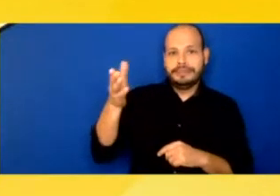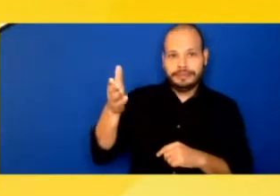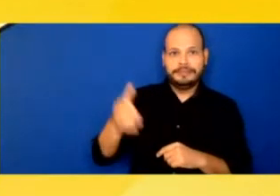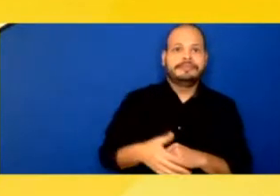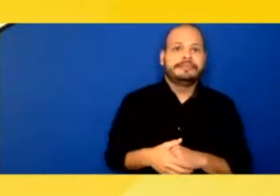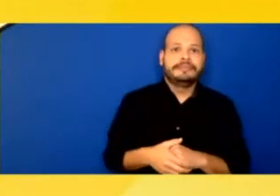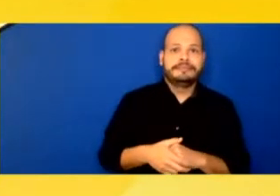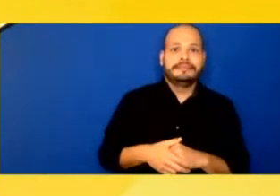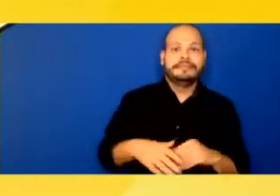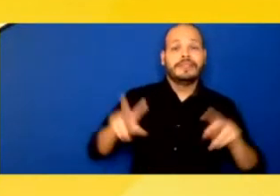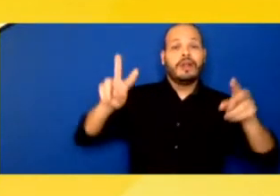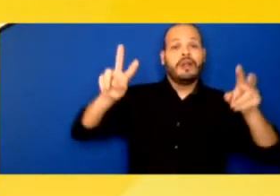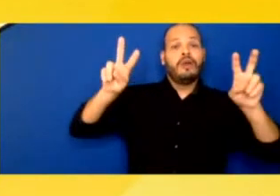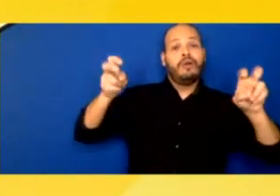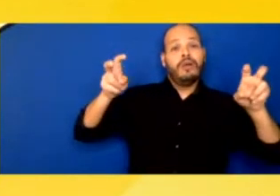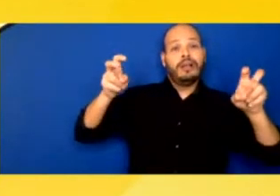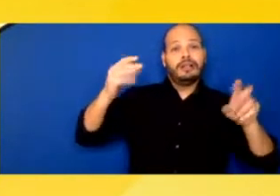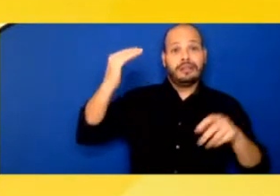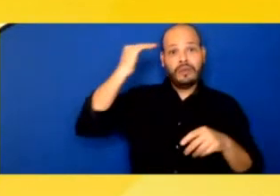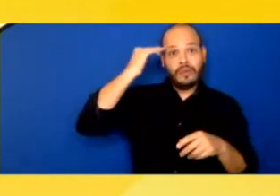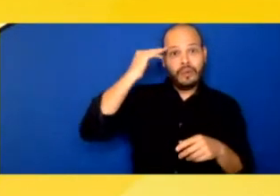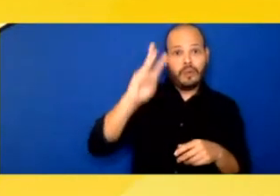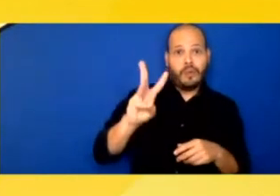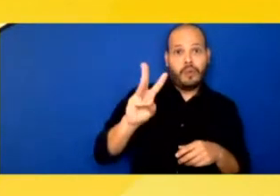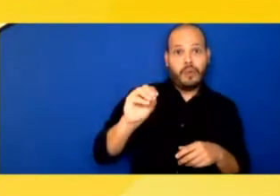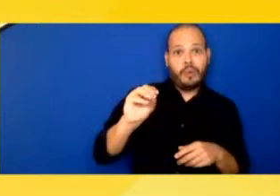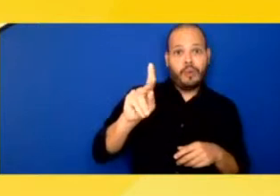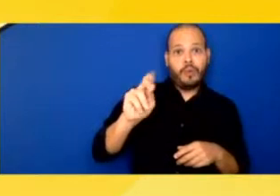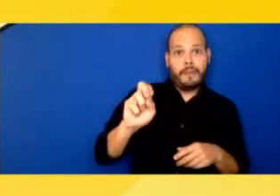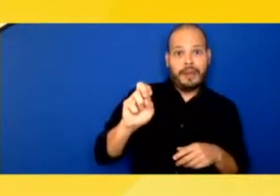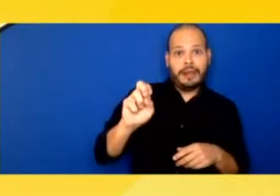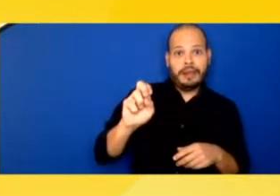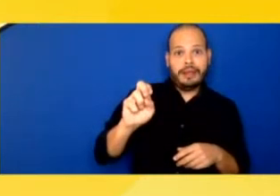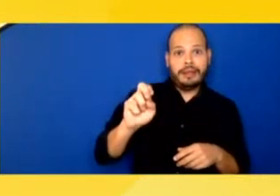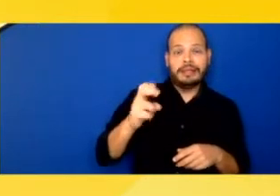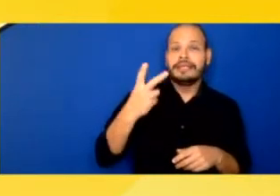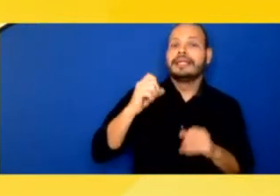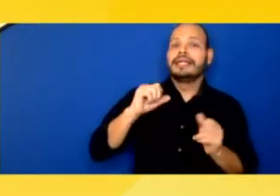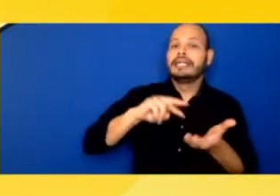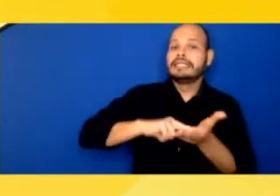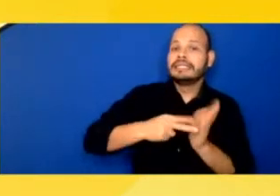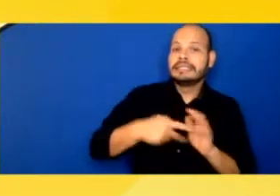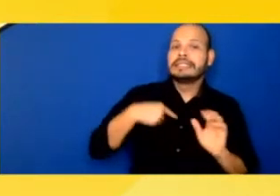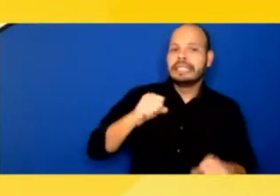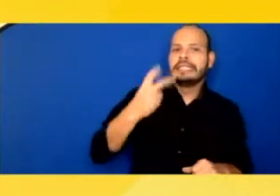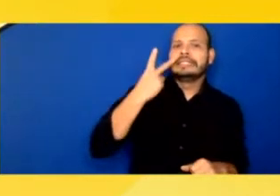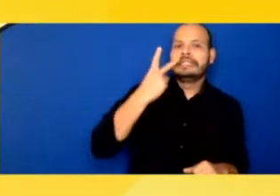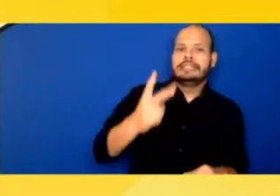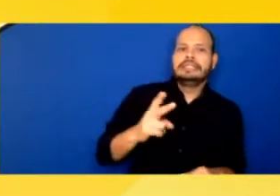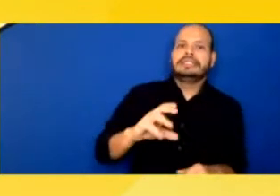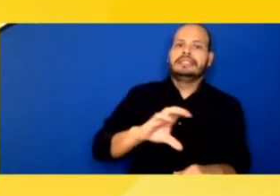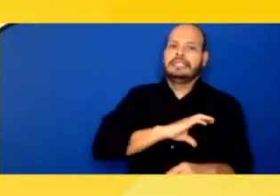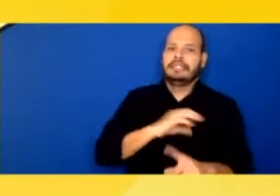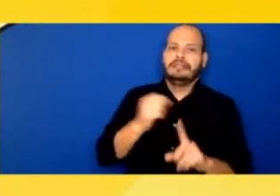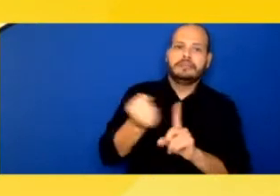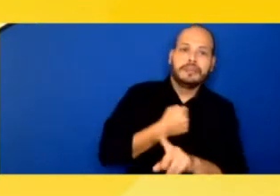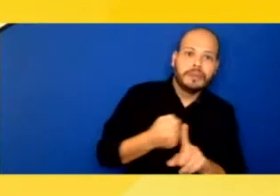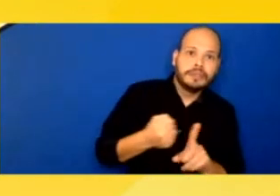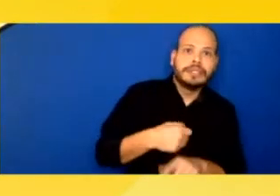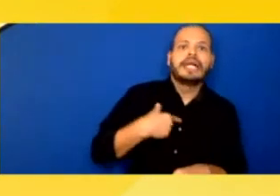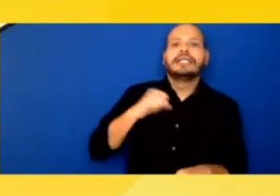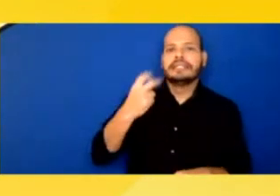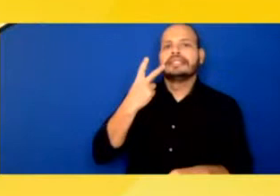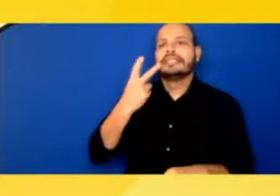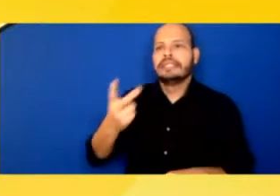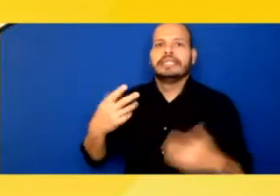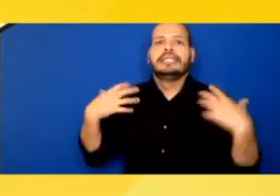I can see how bad it is. I see the police brutality. I see the lack of health care. But being woke and seeing is not enough.